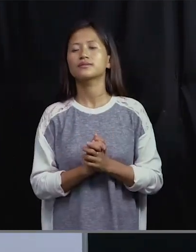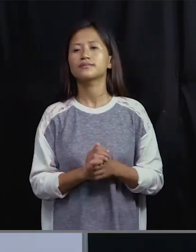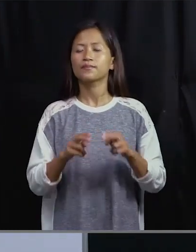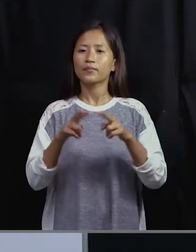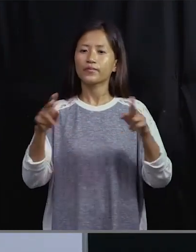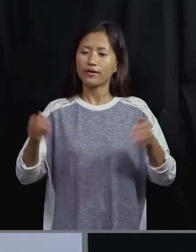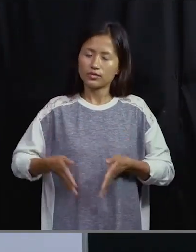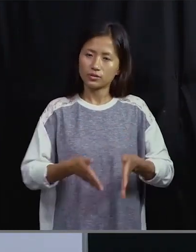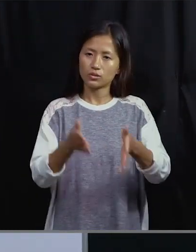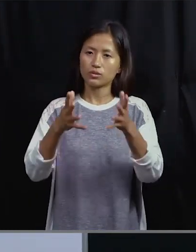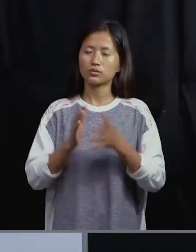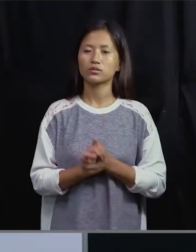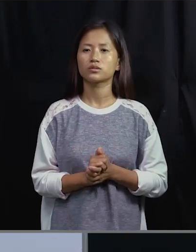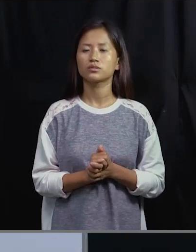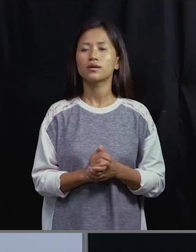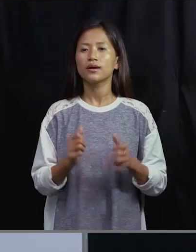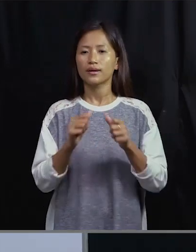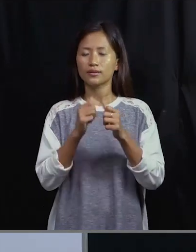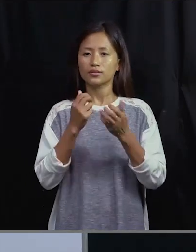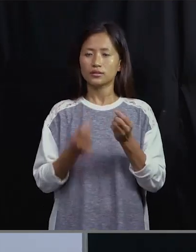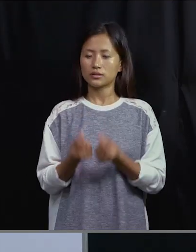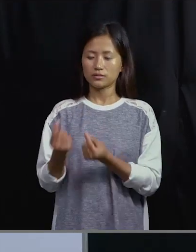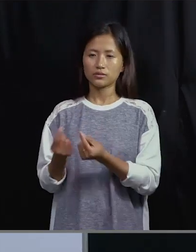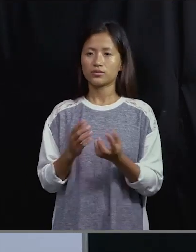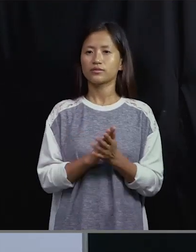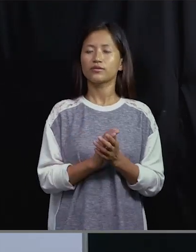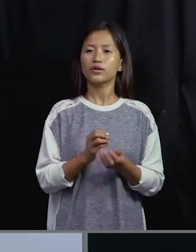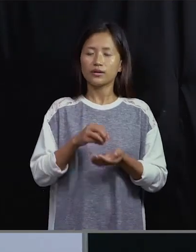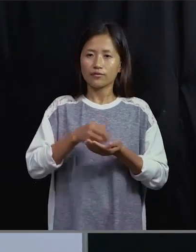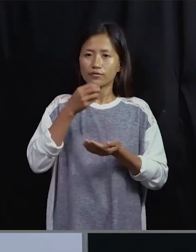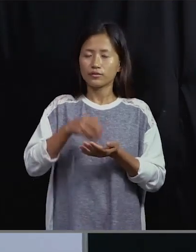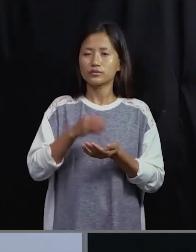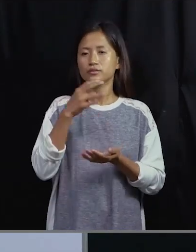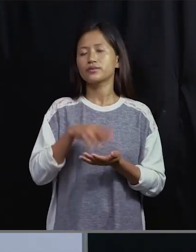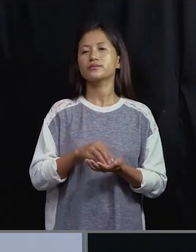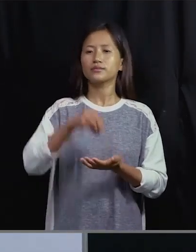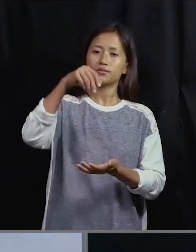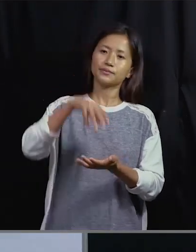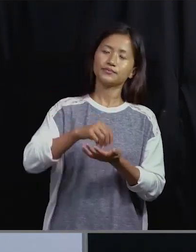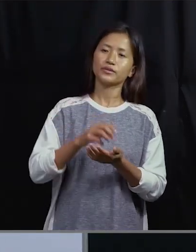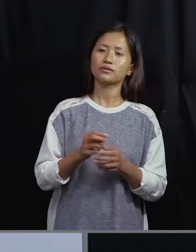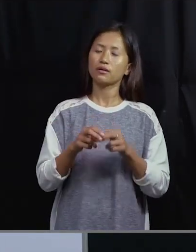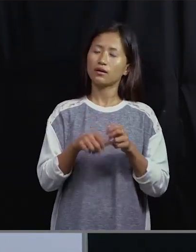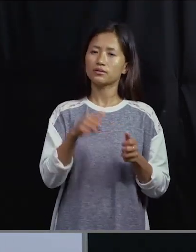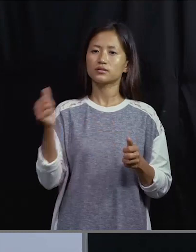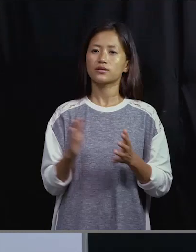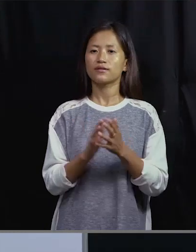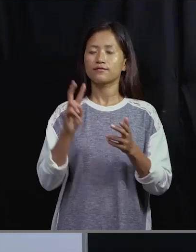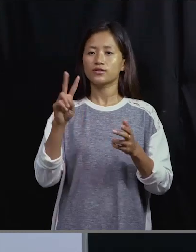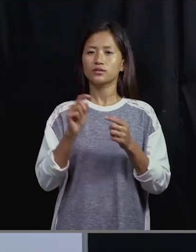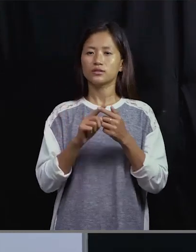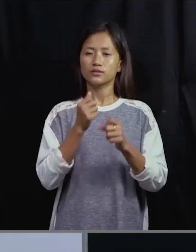those are some examples. Agriculture. From agriculture, we get food grain, isn't that? And other vegetation. So these